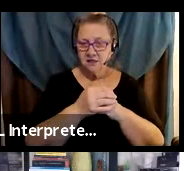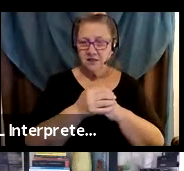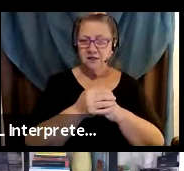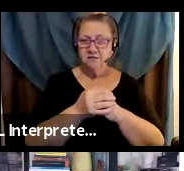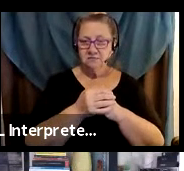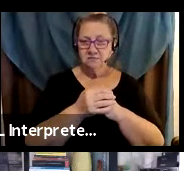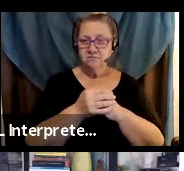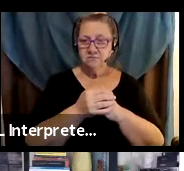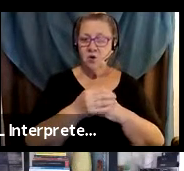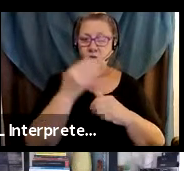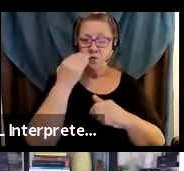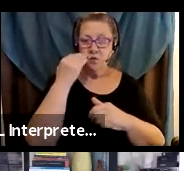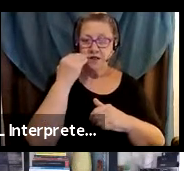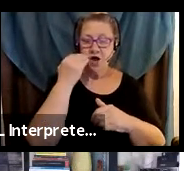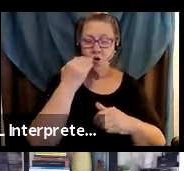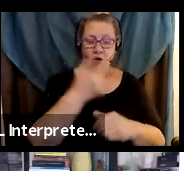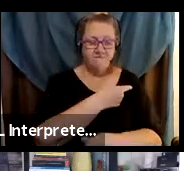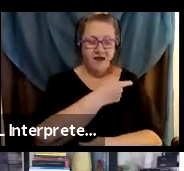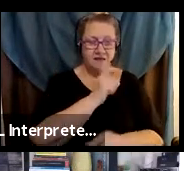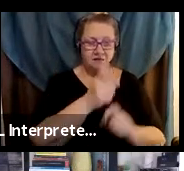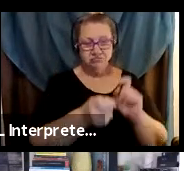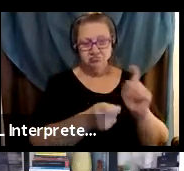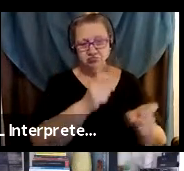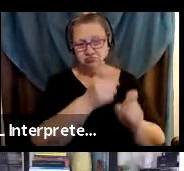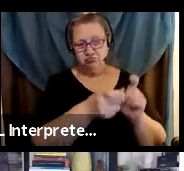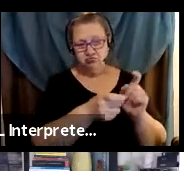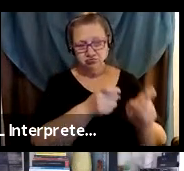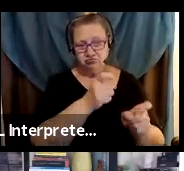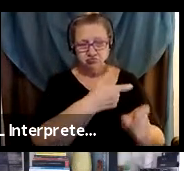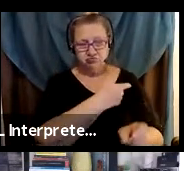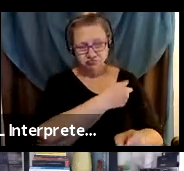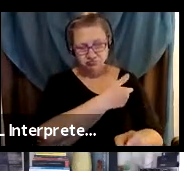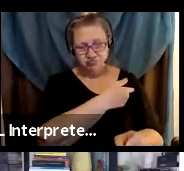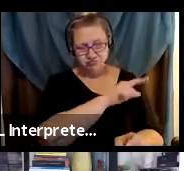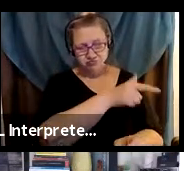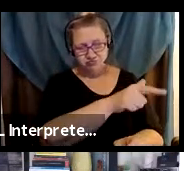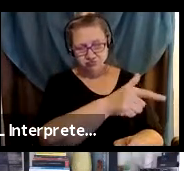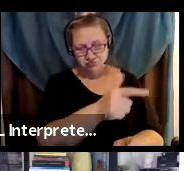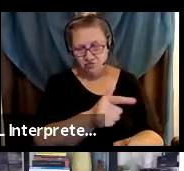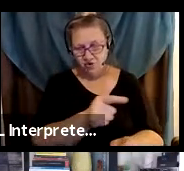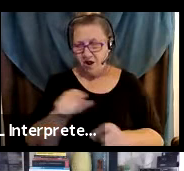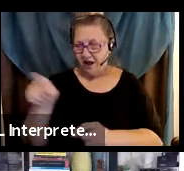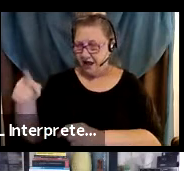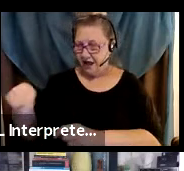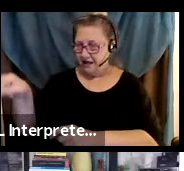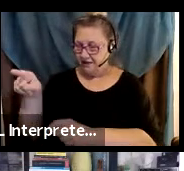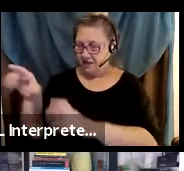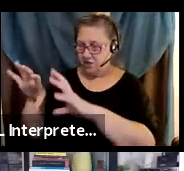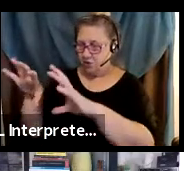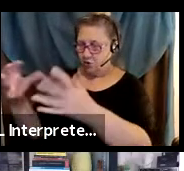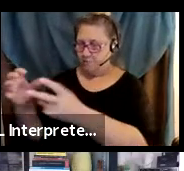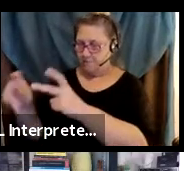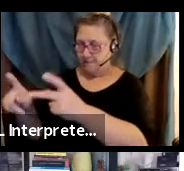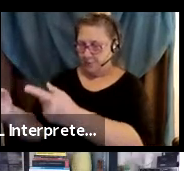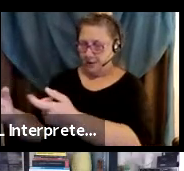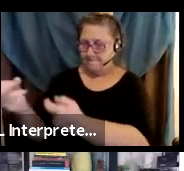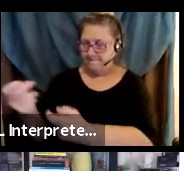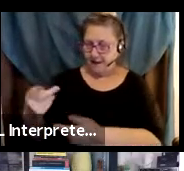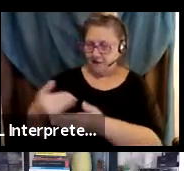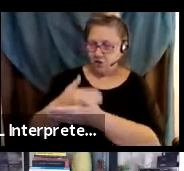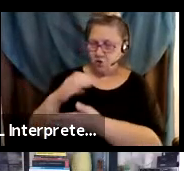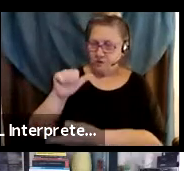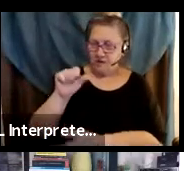many people have come back with new cases within that cohort of people who've been vaccinated. So we know that